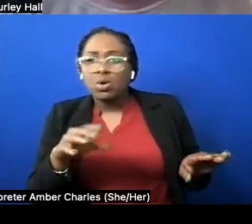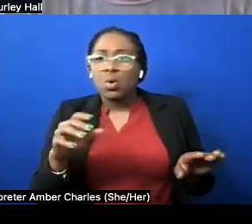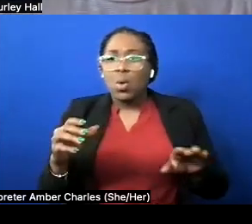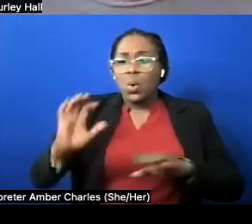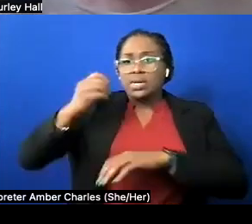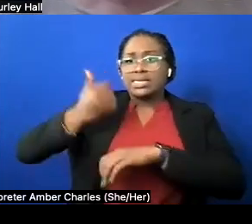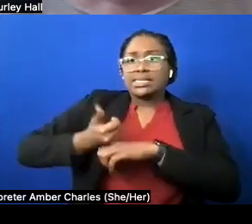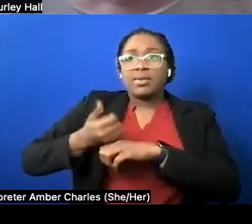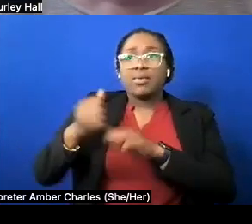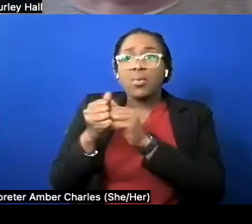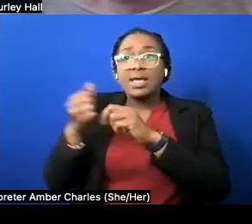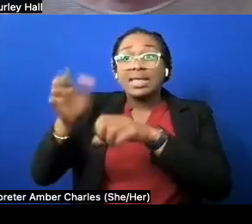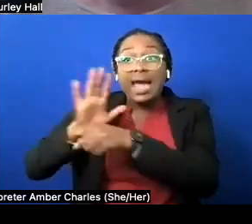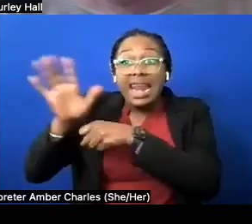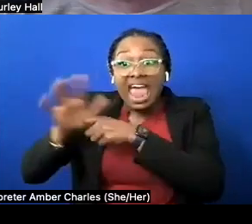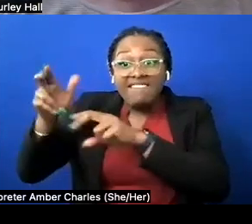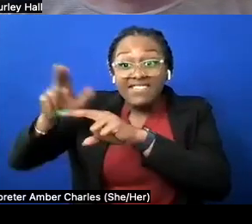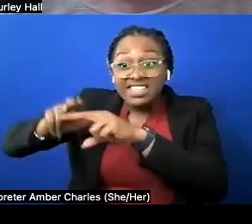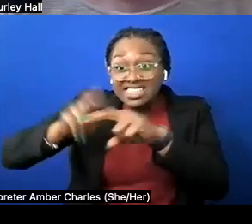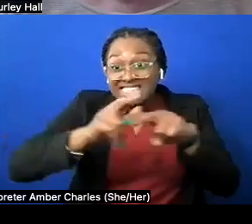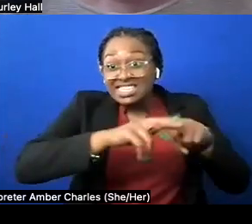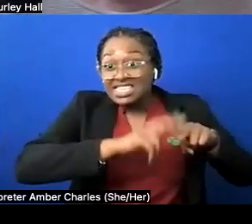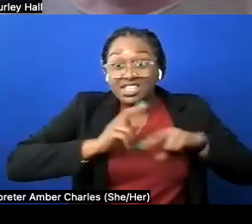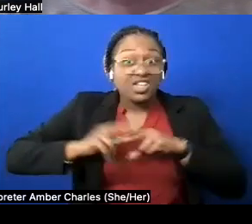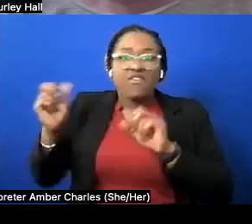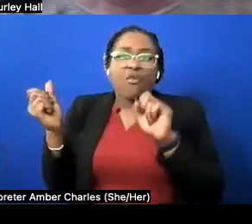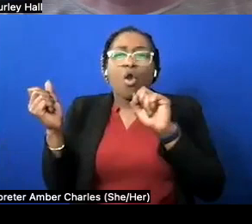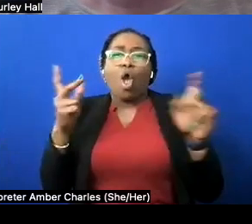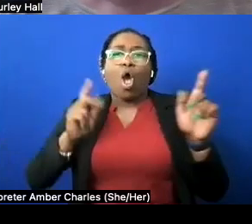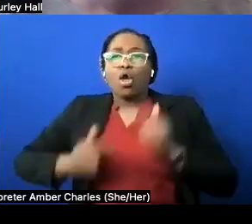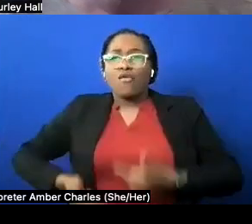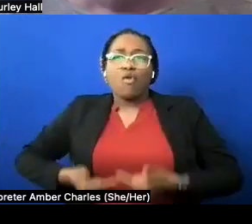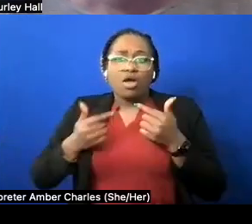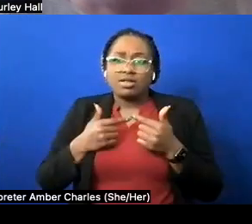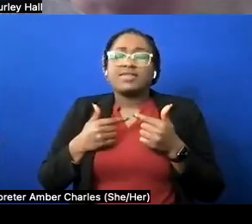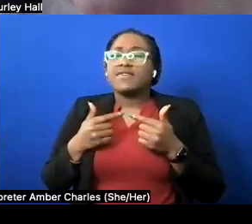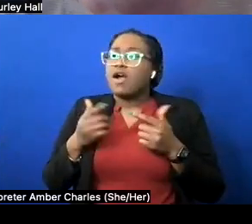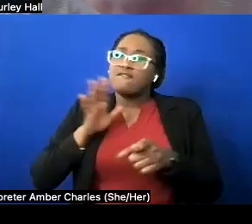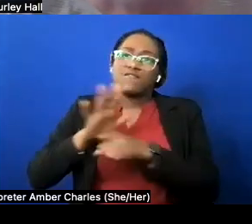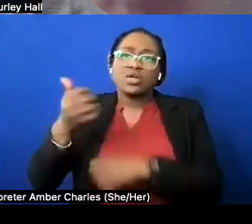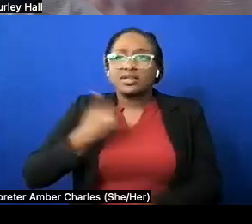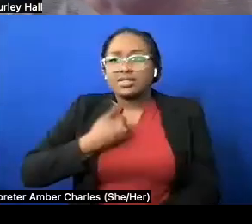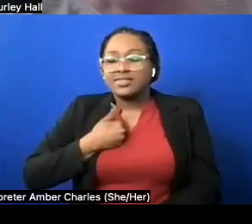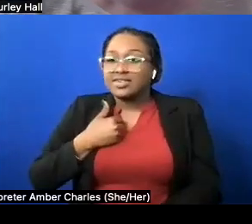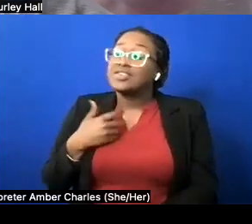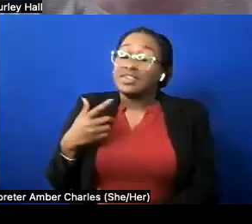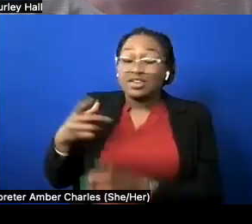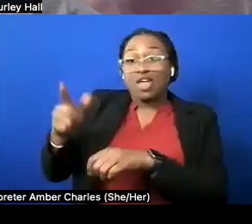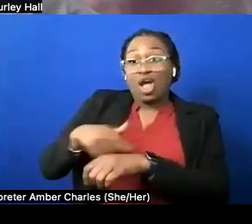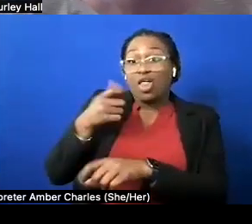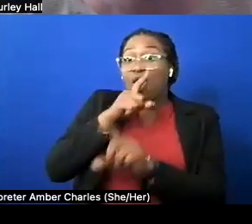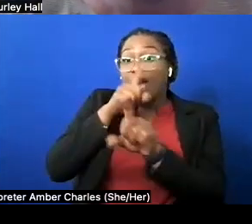seats for all of us, right? With space for all of us to be our full selves. That was a long answer to a short question too.